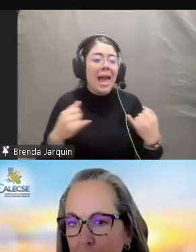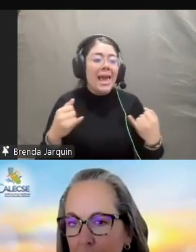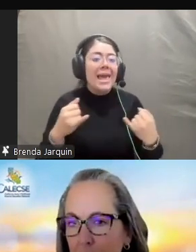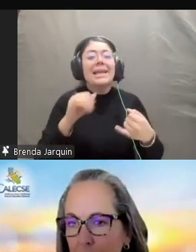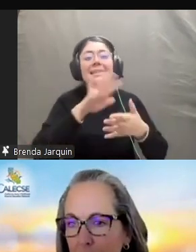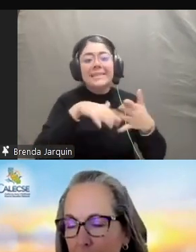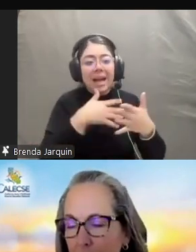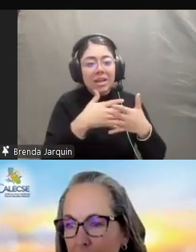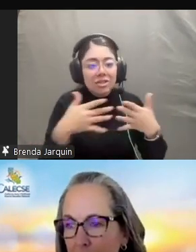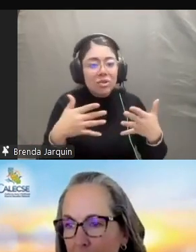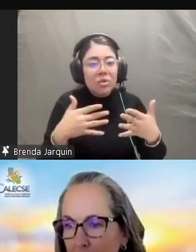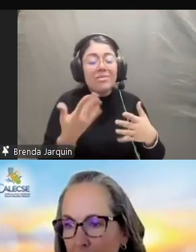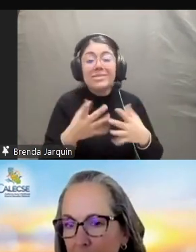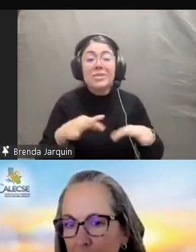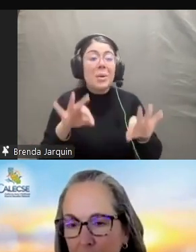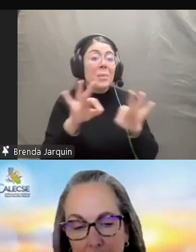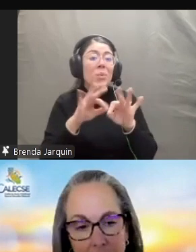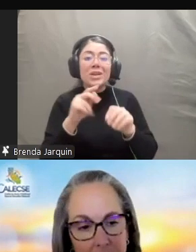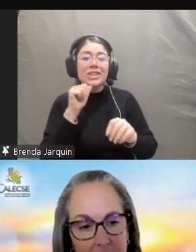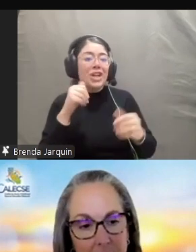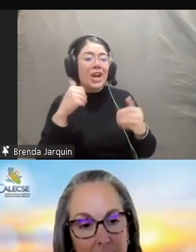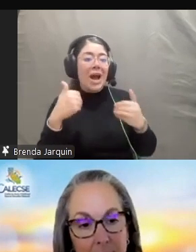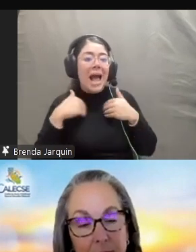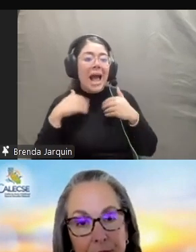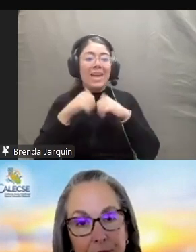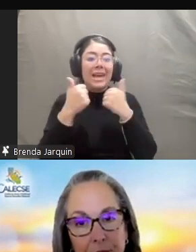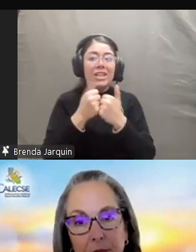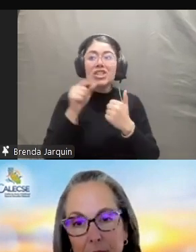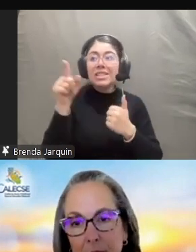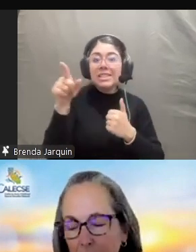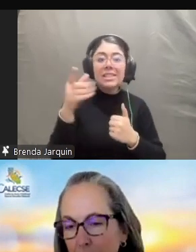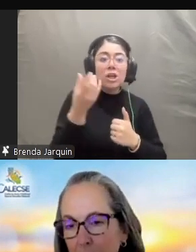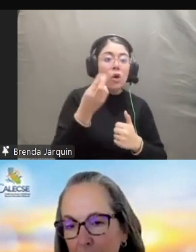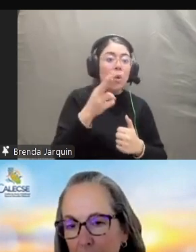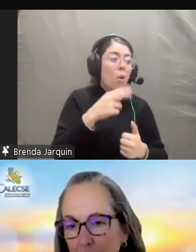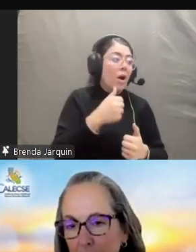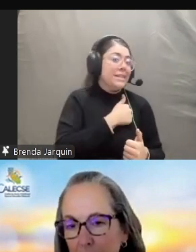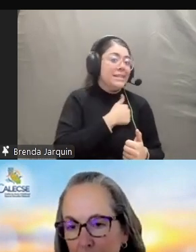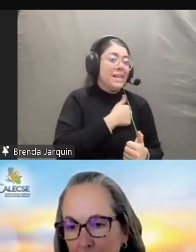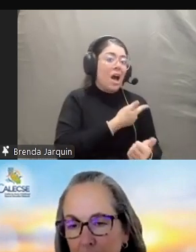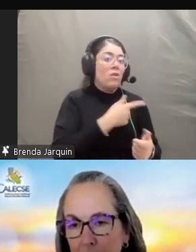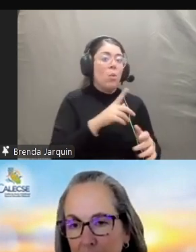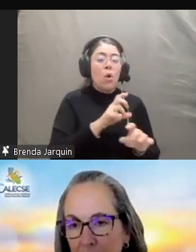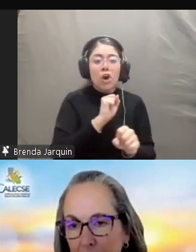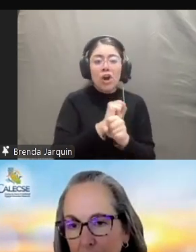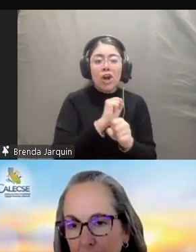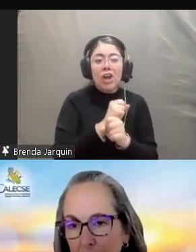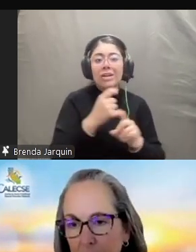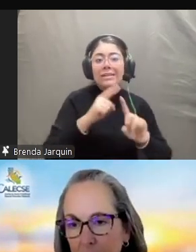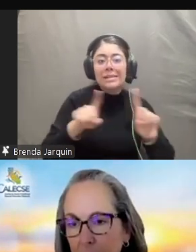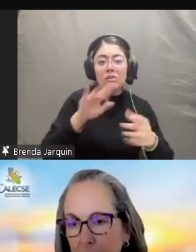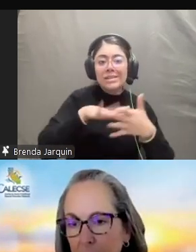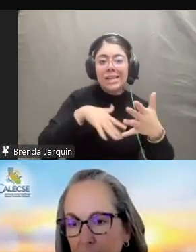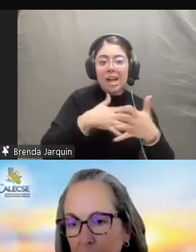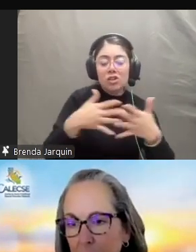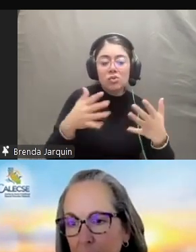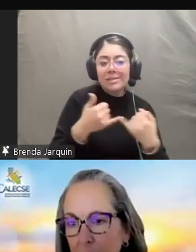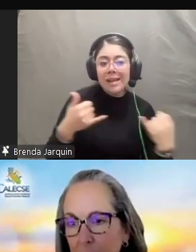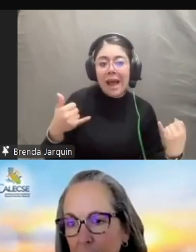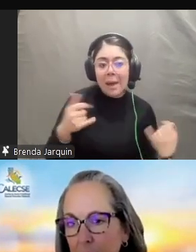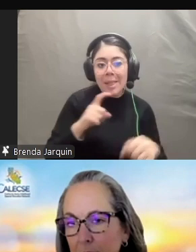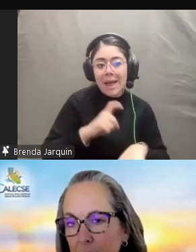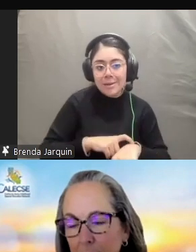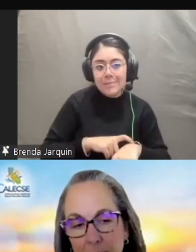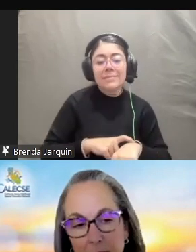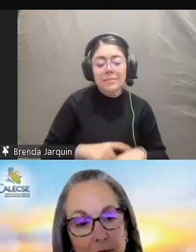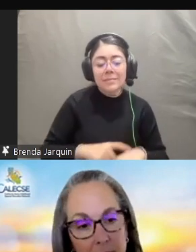parties operating on different agreements in that interim period. Making sure that you have a dispute resolution process